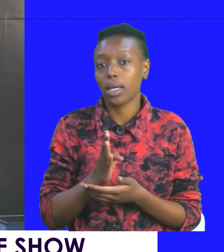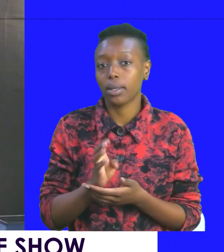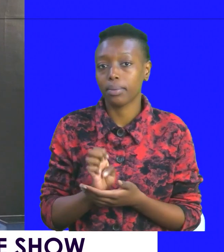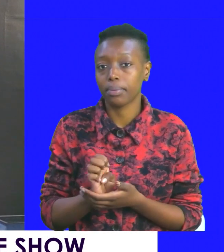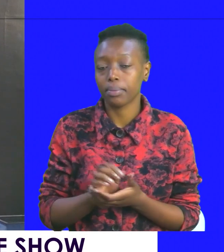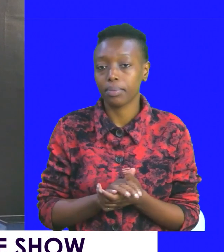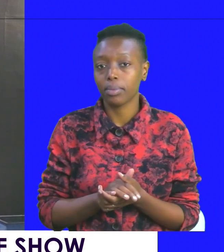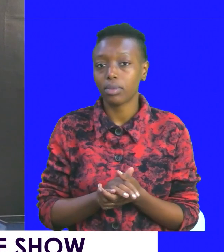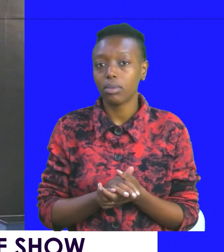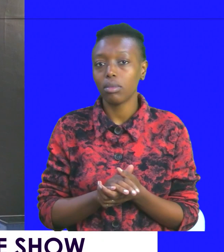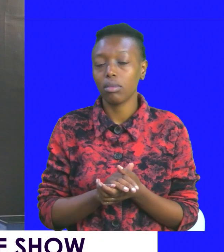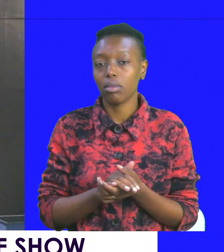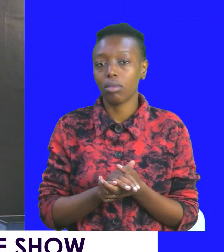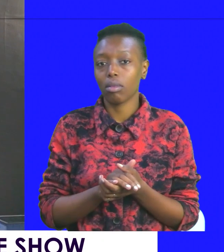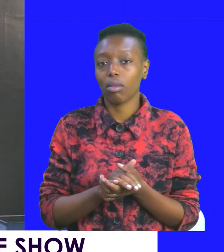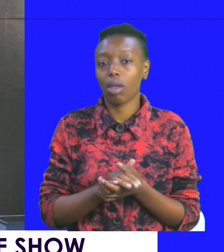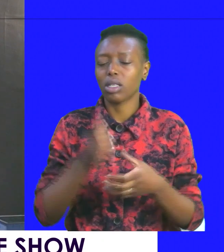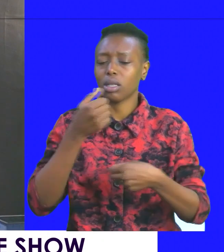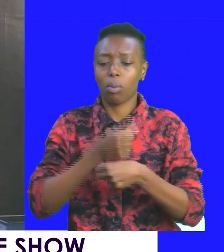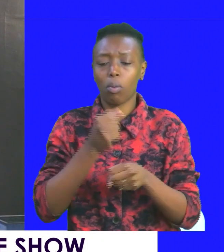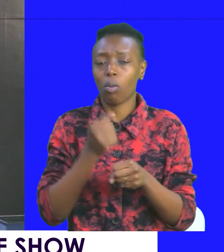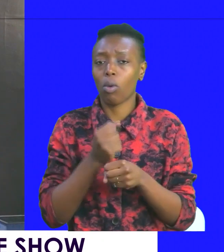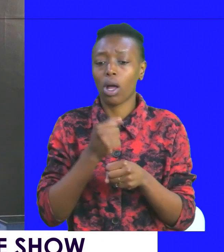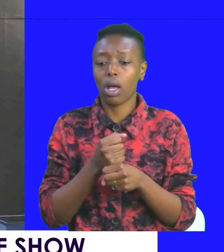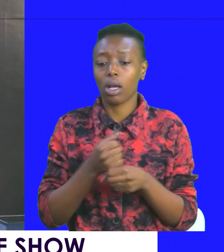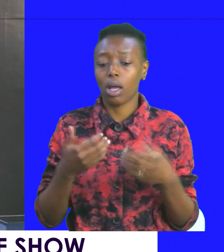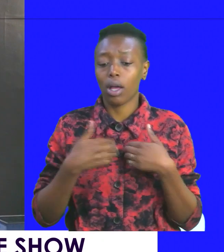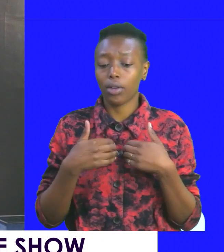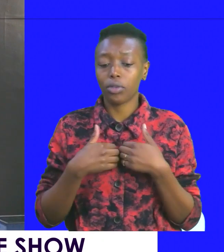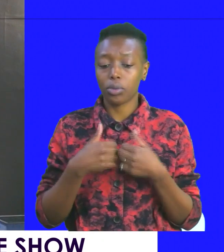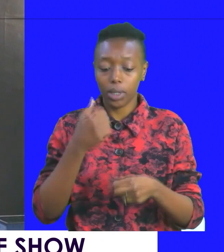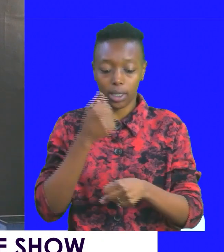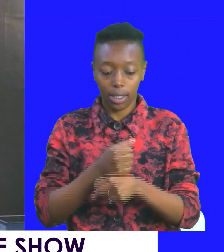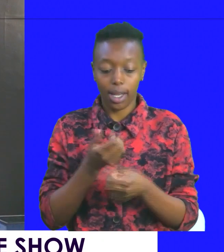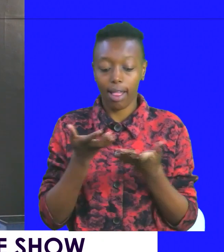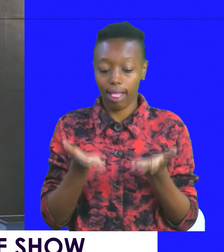science, it has some, work. There is something that happens when you